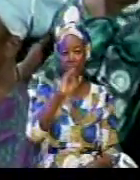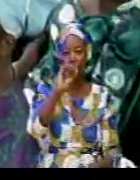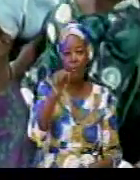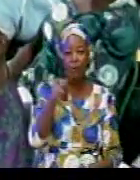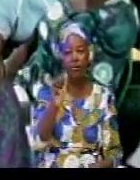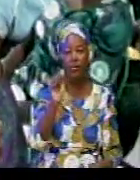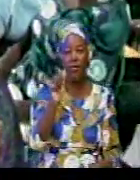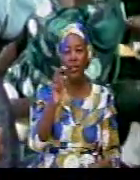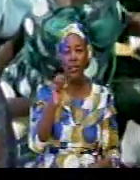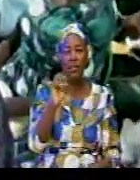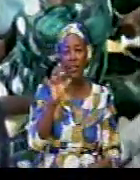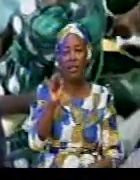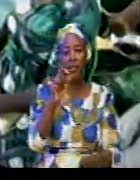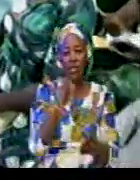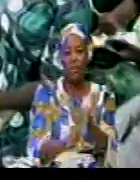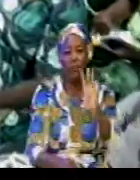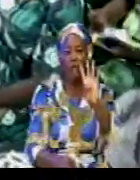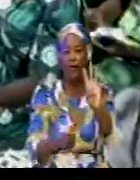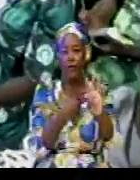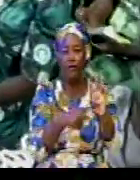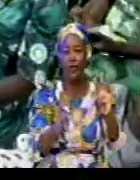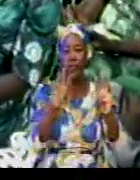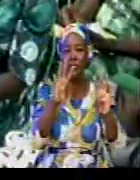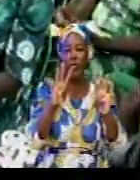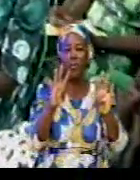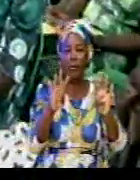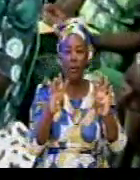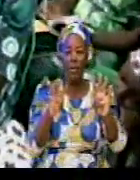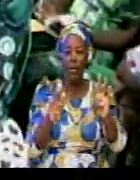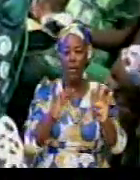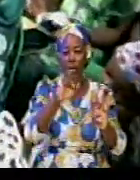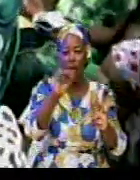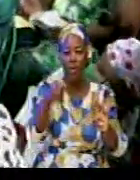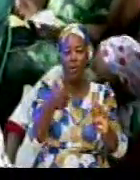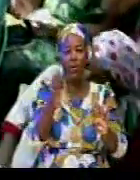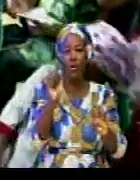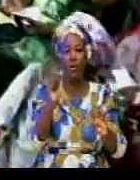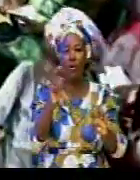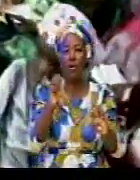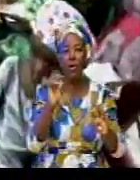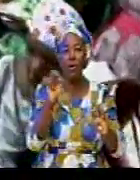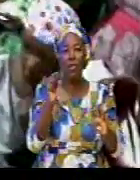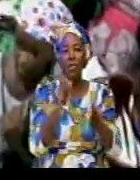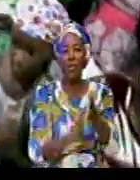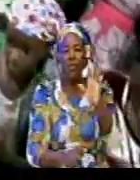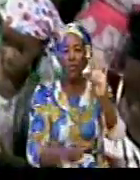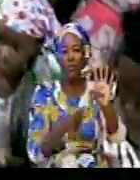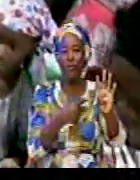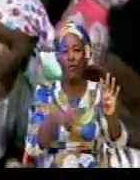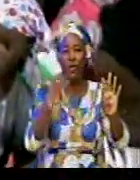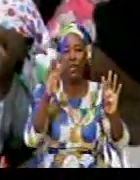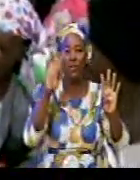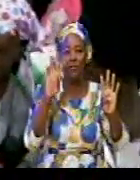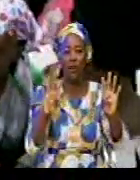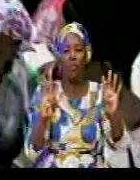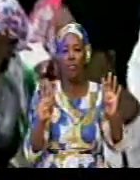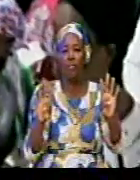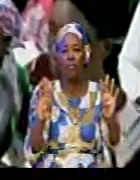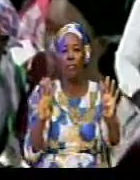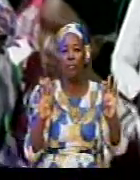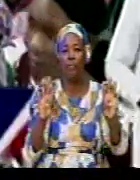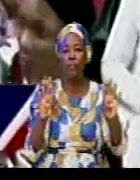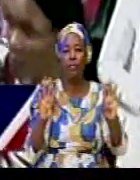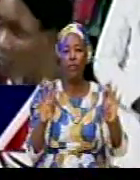Amen. Look at James chapter 4. I'm reading from verse 4.